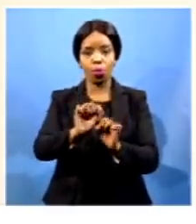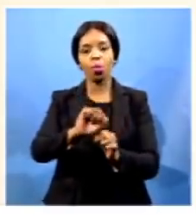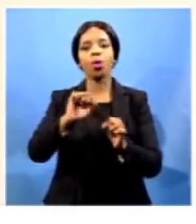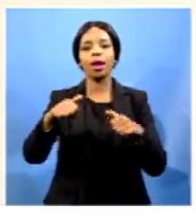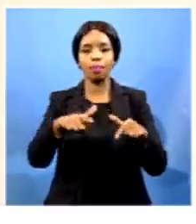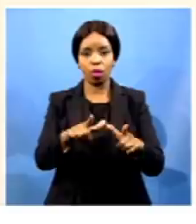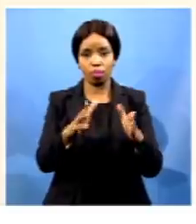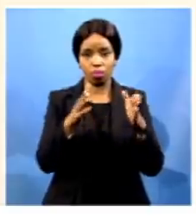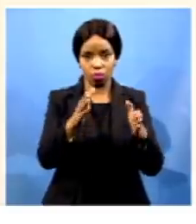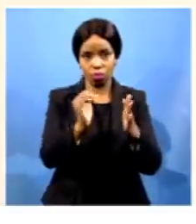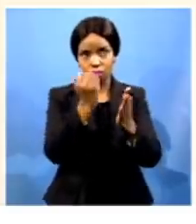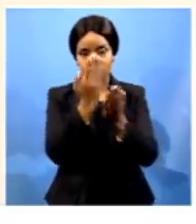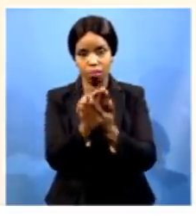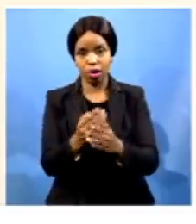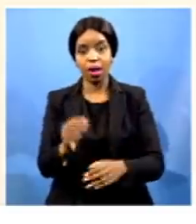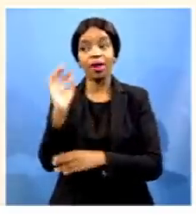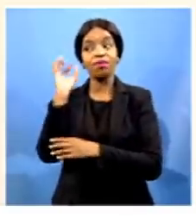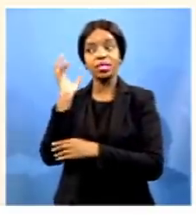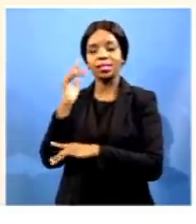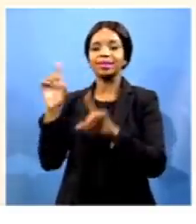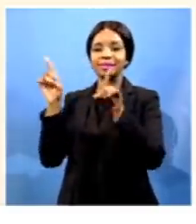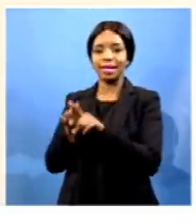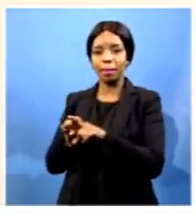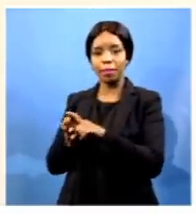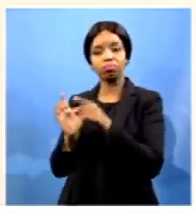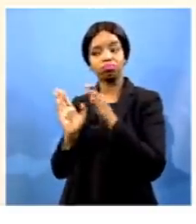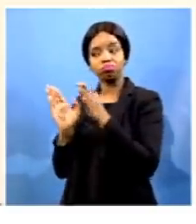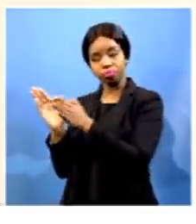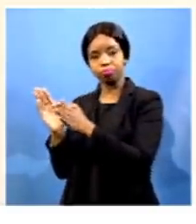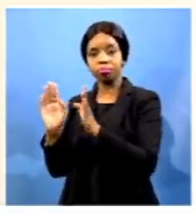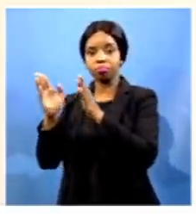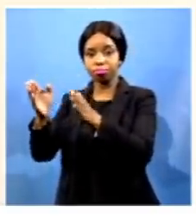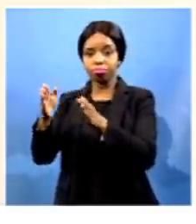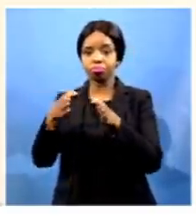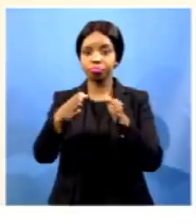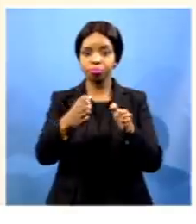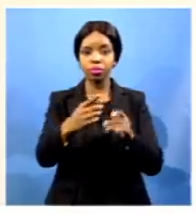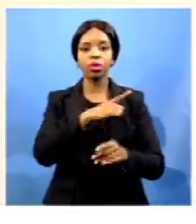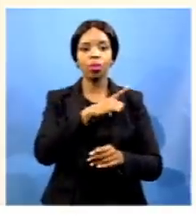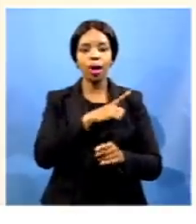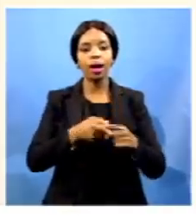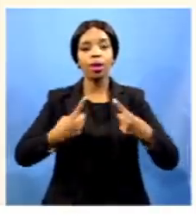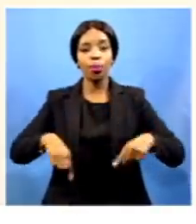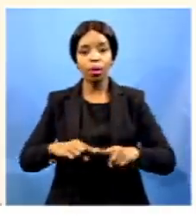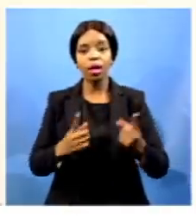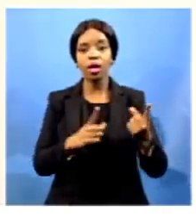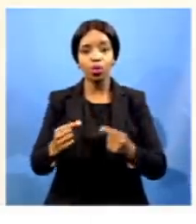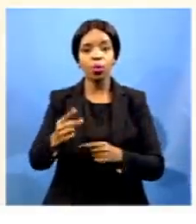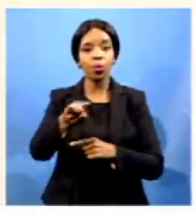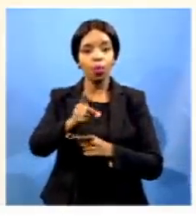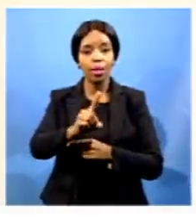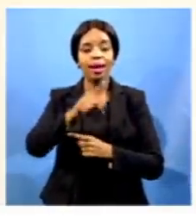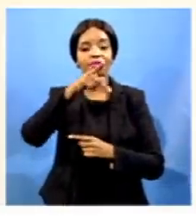apply directly to Free State-based offices. And we're looking at a faster turnaround time. One thing that we'll do every week on Friday,